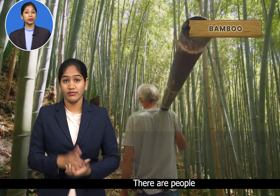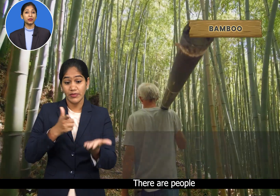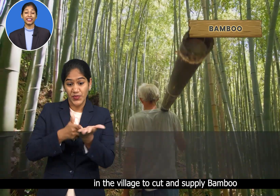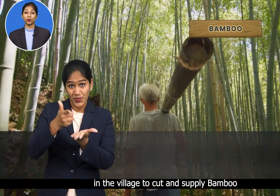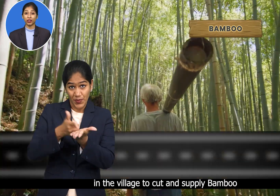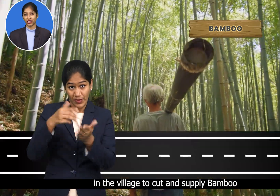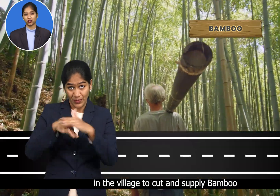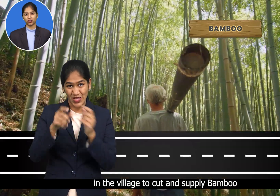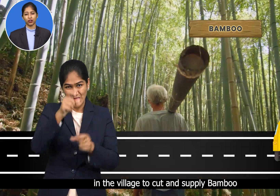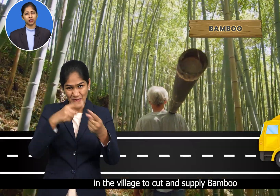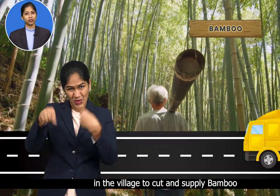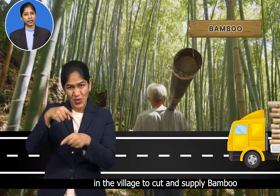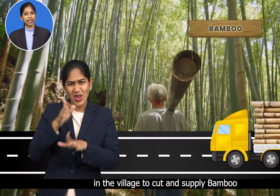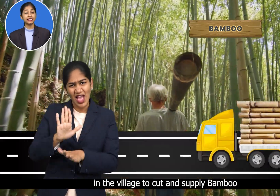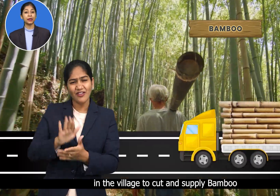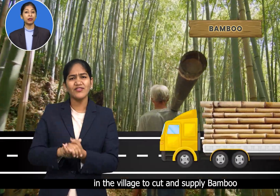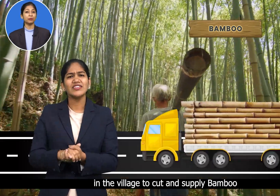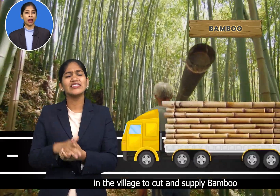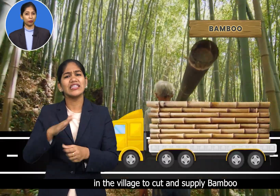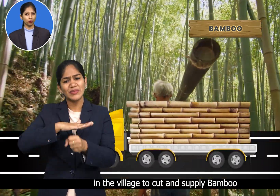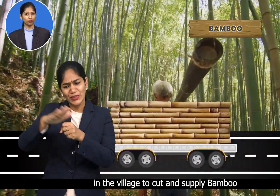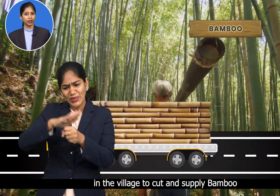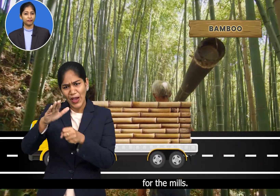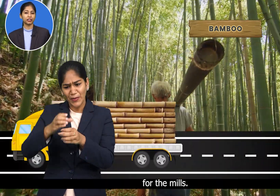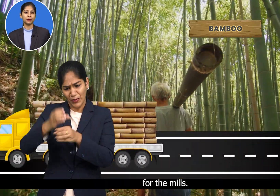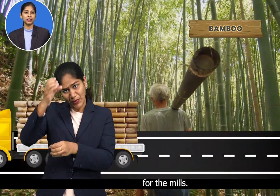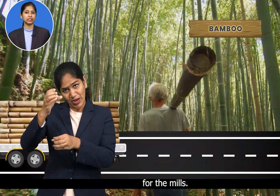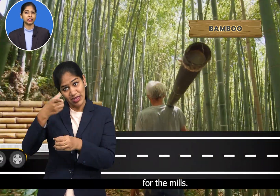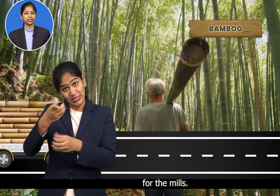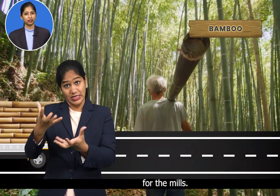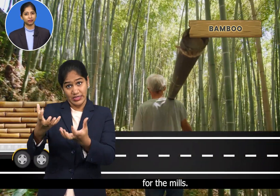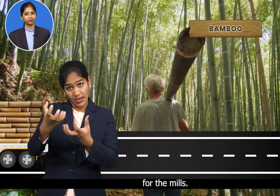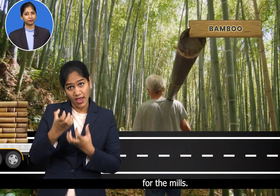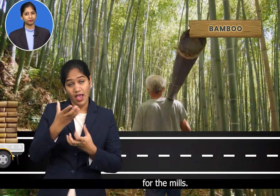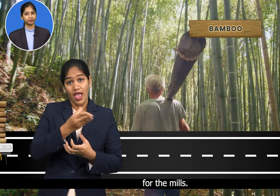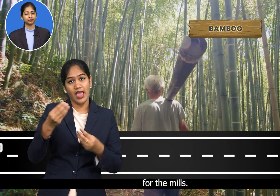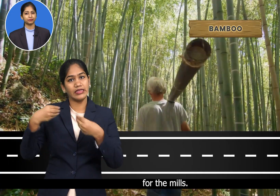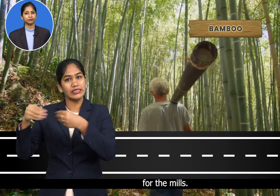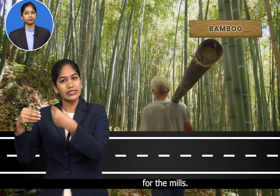There are people in the village to cut and supply bamboo for the mills.